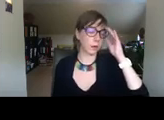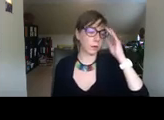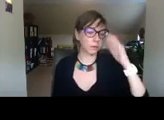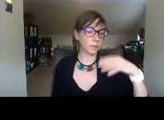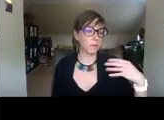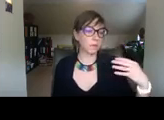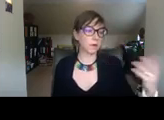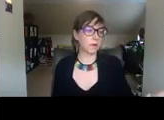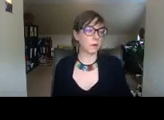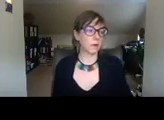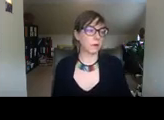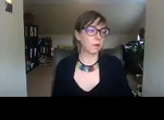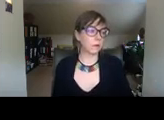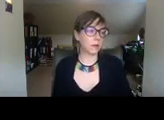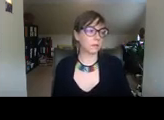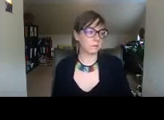working